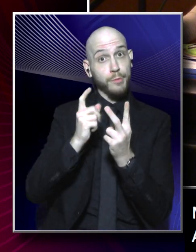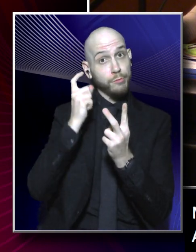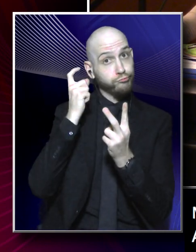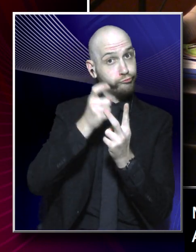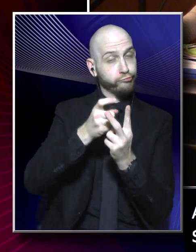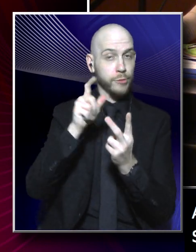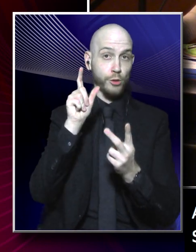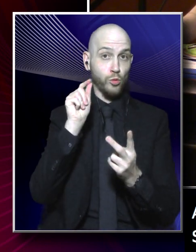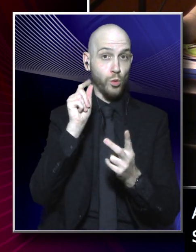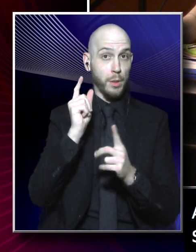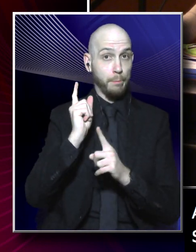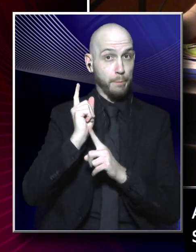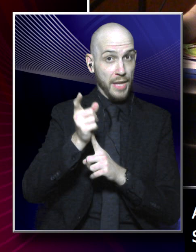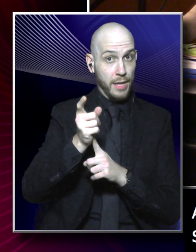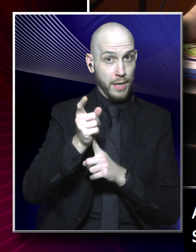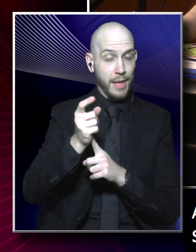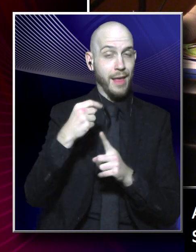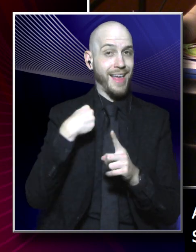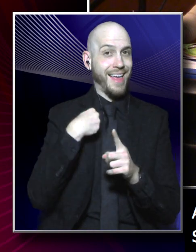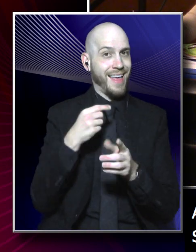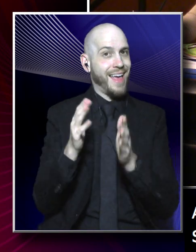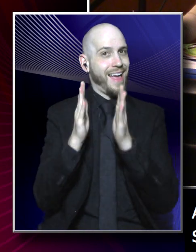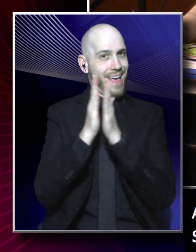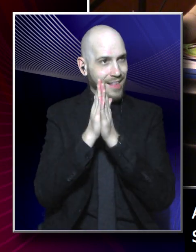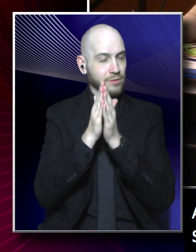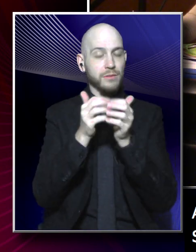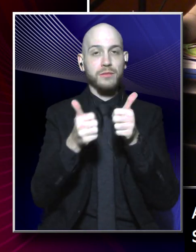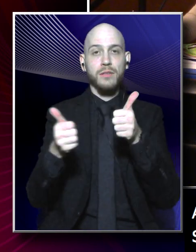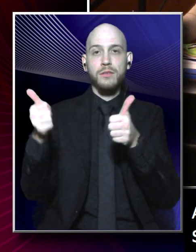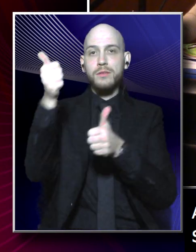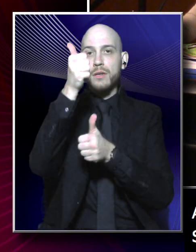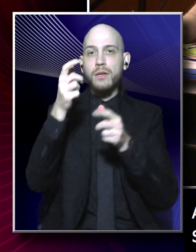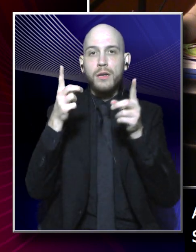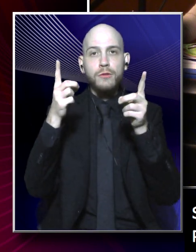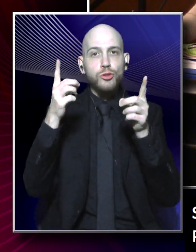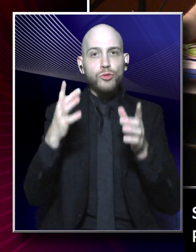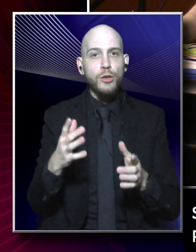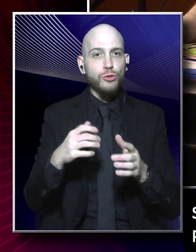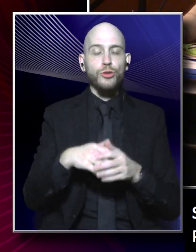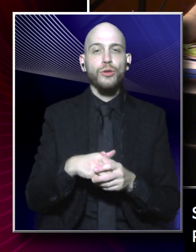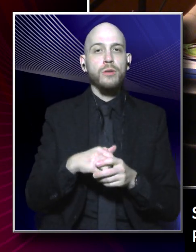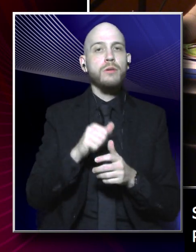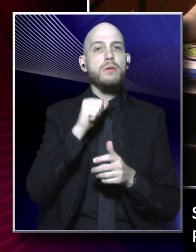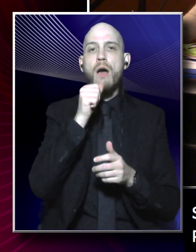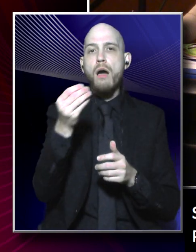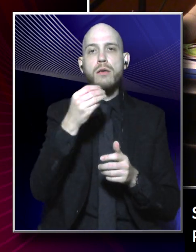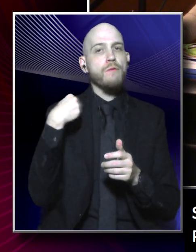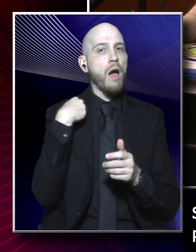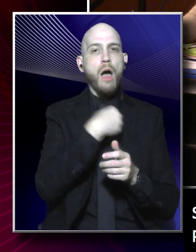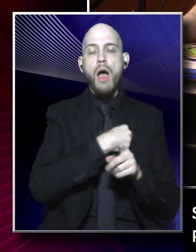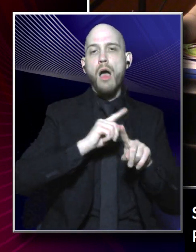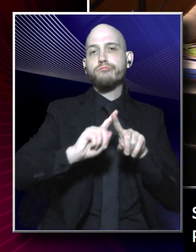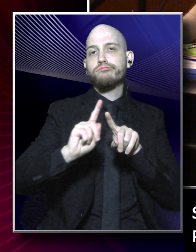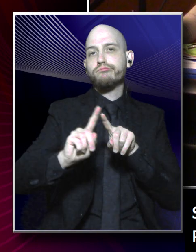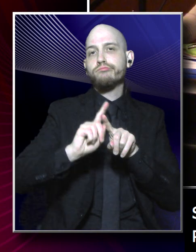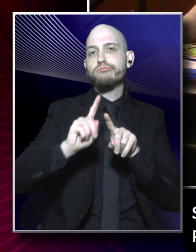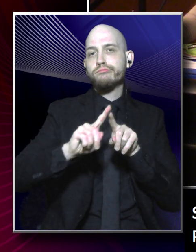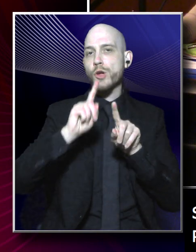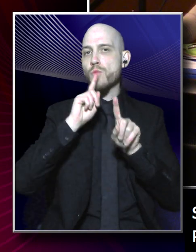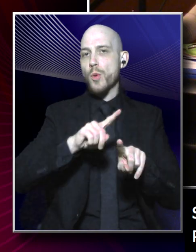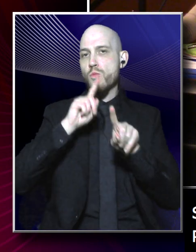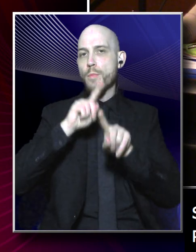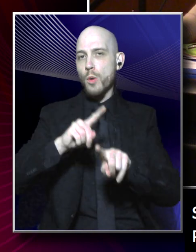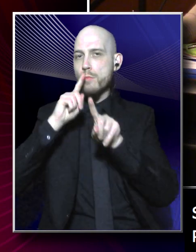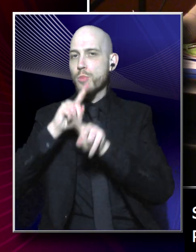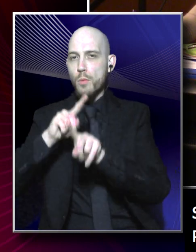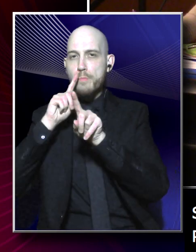have asked the executive directors not to provide verbal reports. They've given written reports.